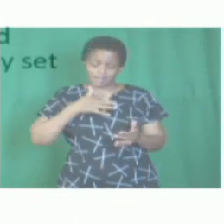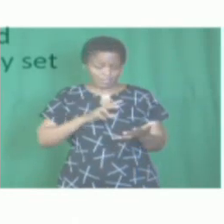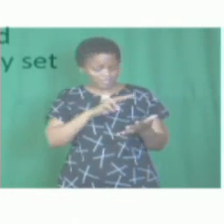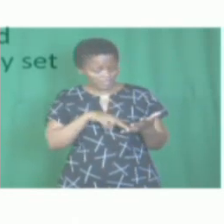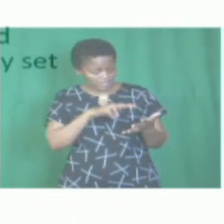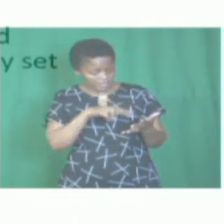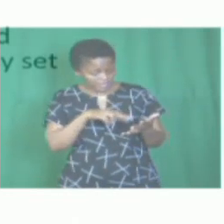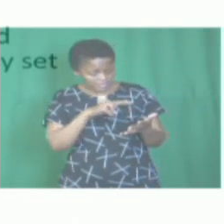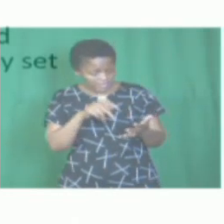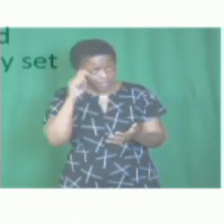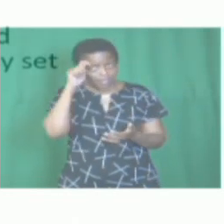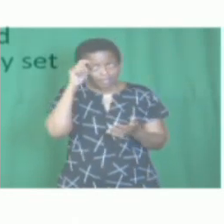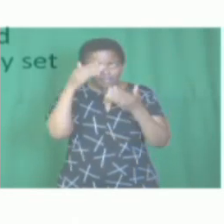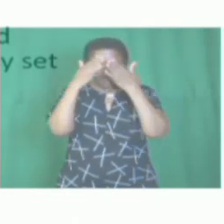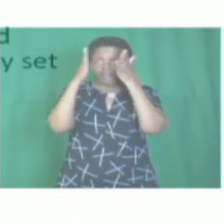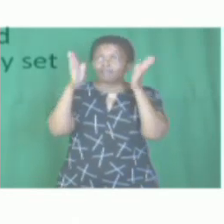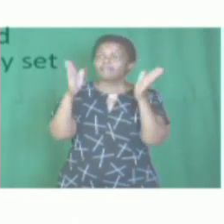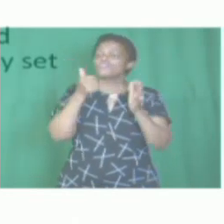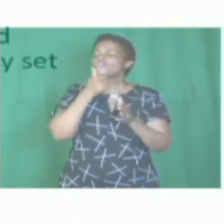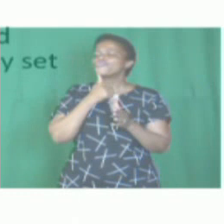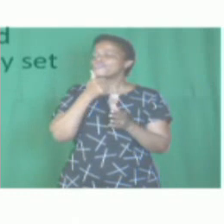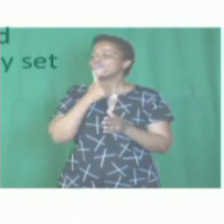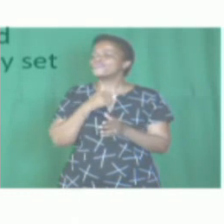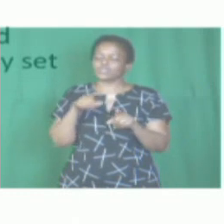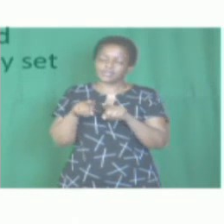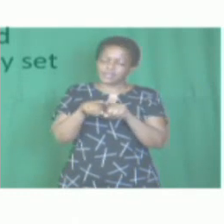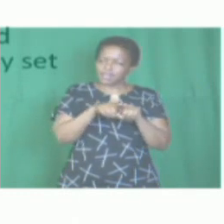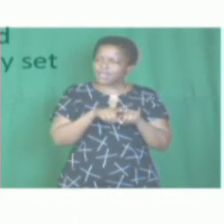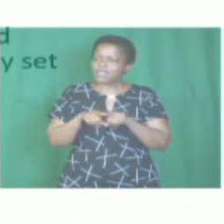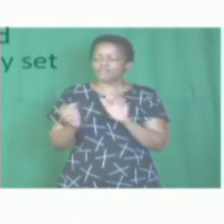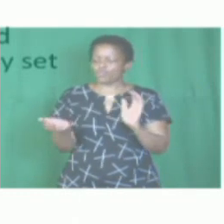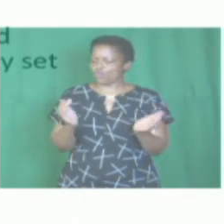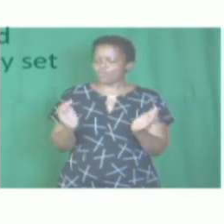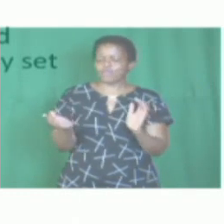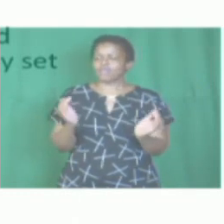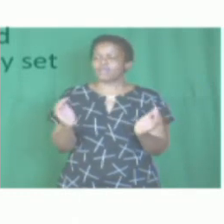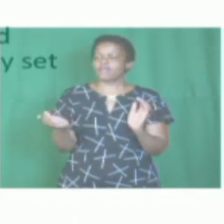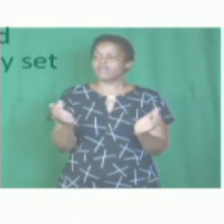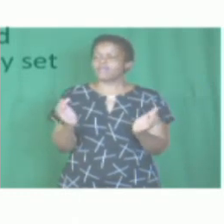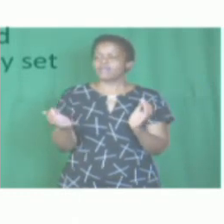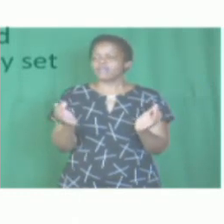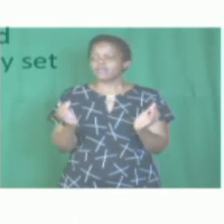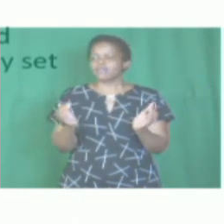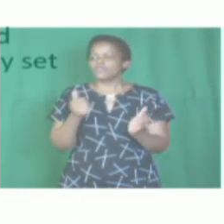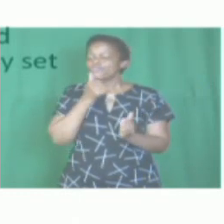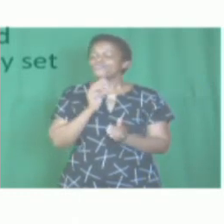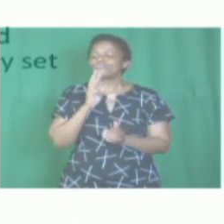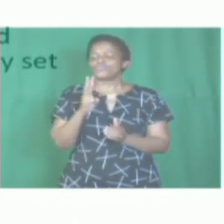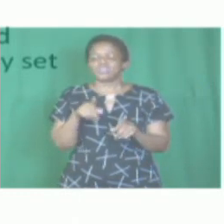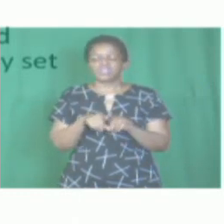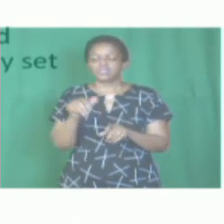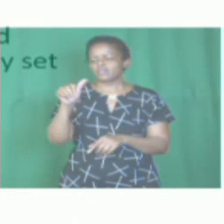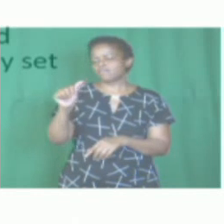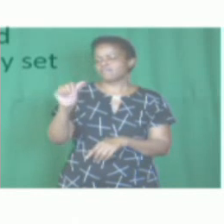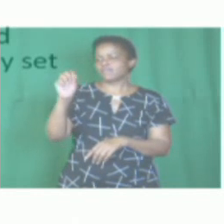In the form of similes, where you make comparisons using as or like, and in